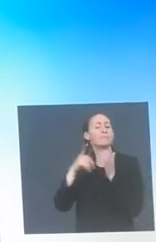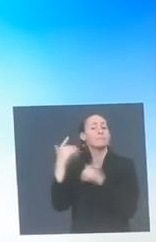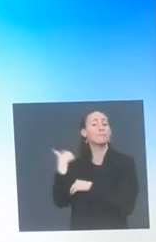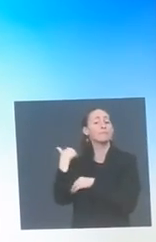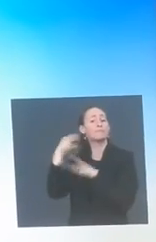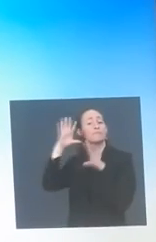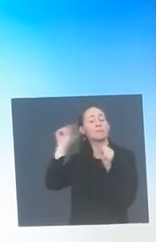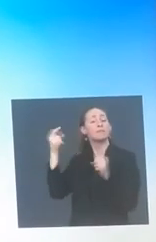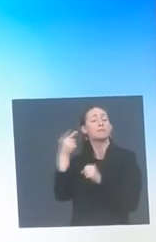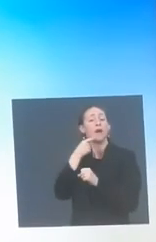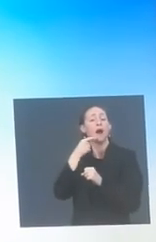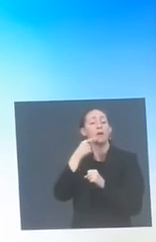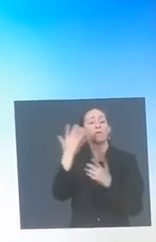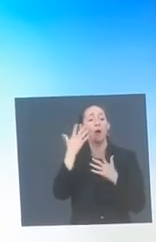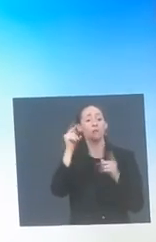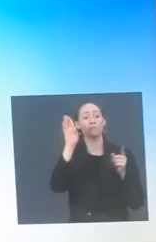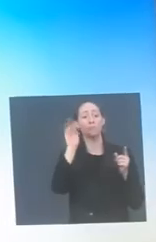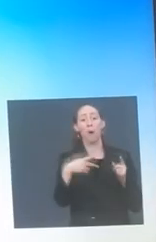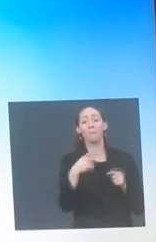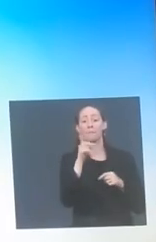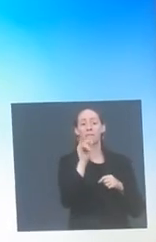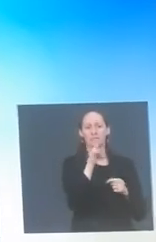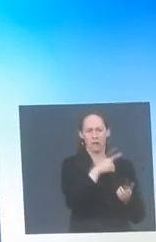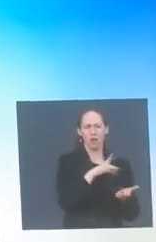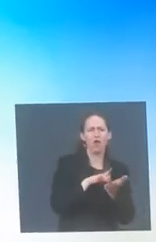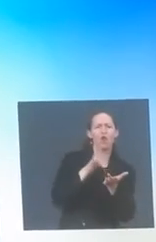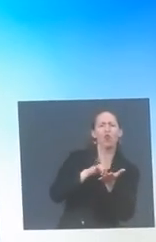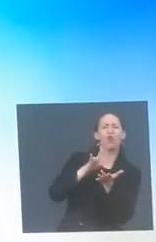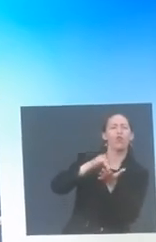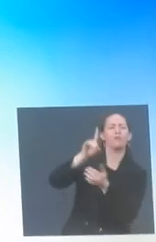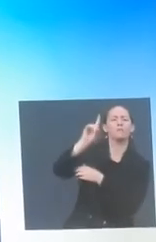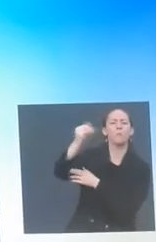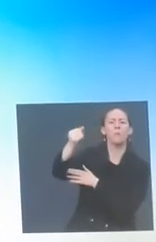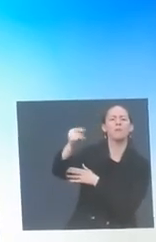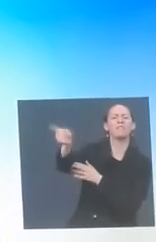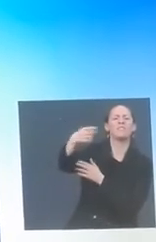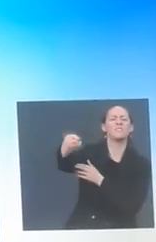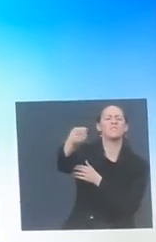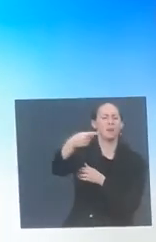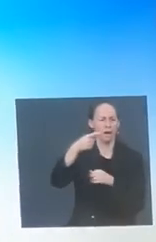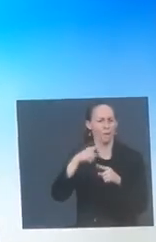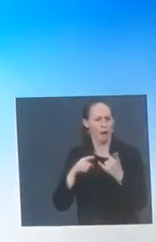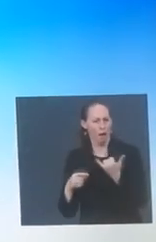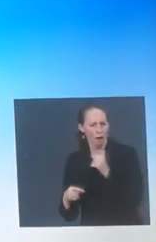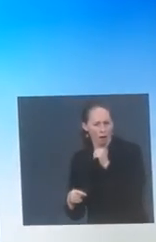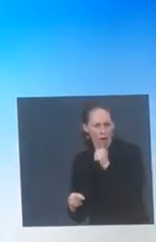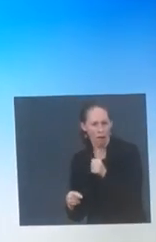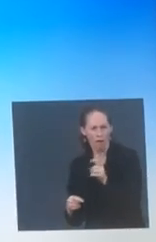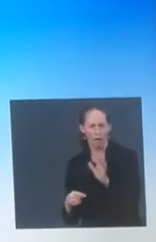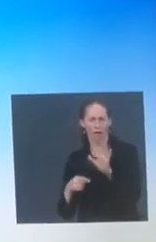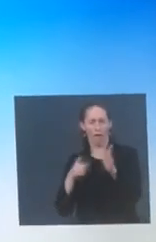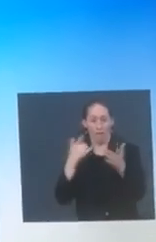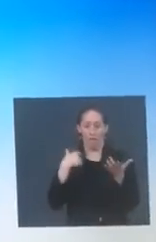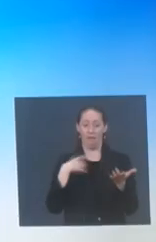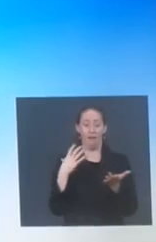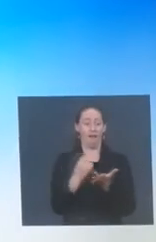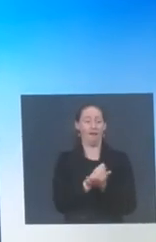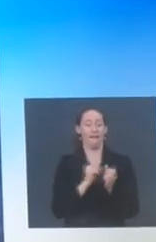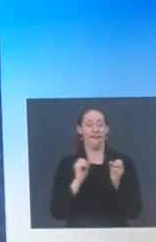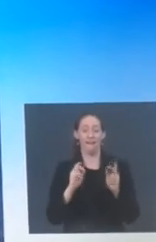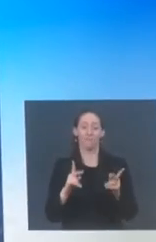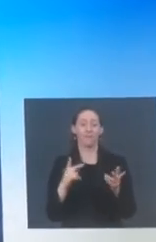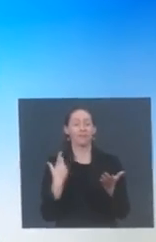and use the Justice Department as my vehicle to insist that something happened? Well, since you give me the opportunity here, former President